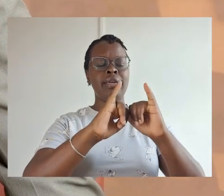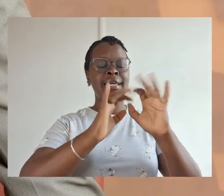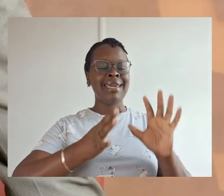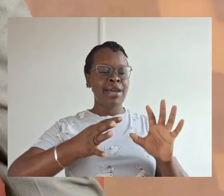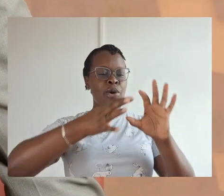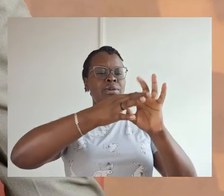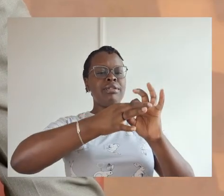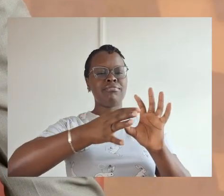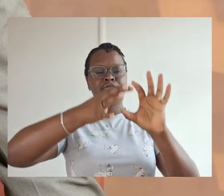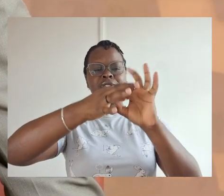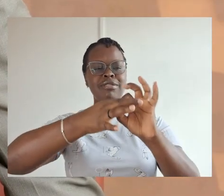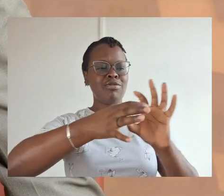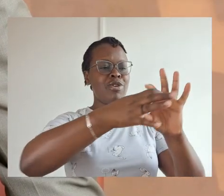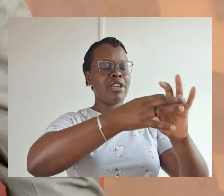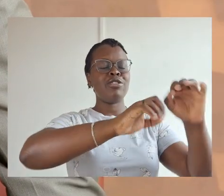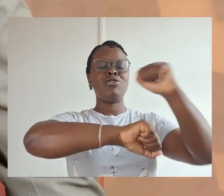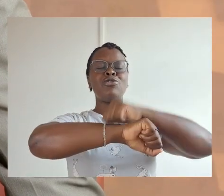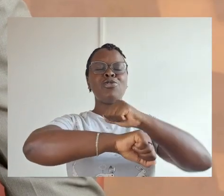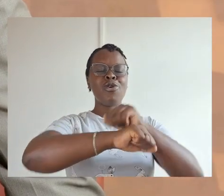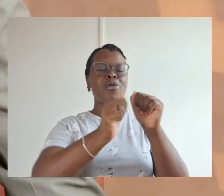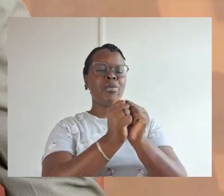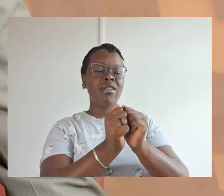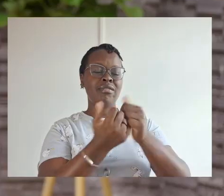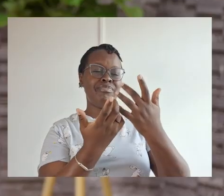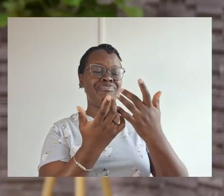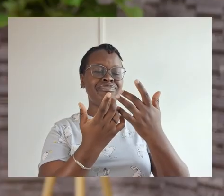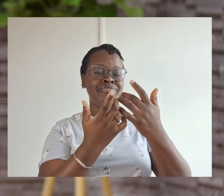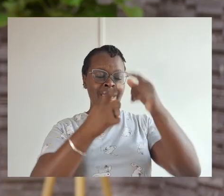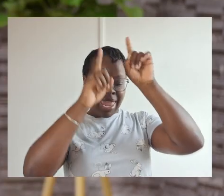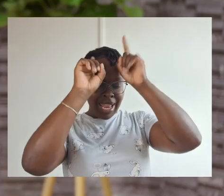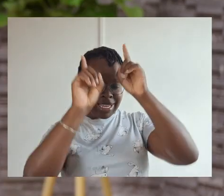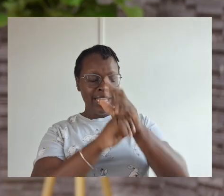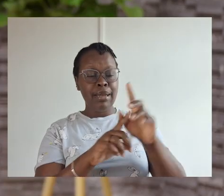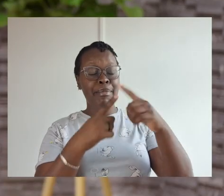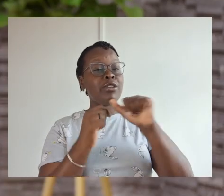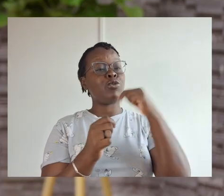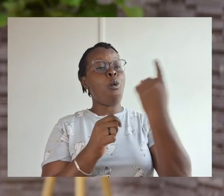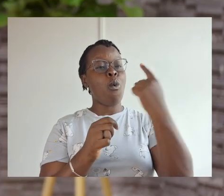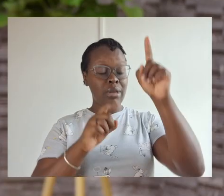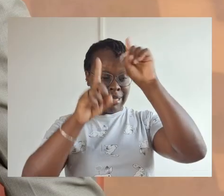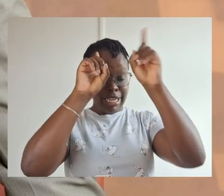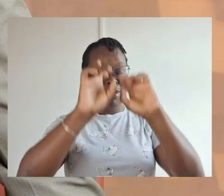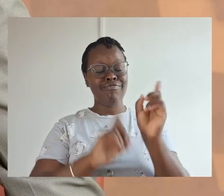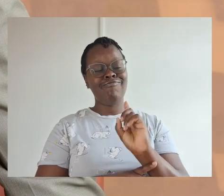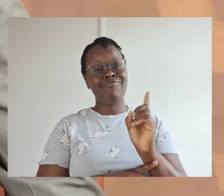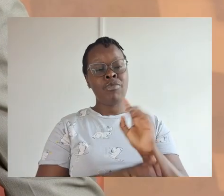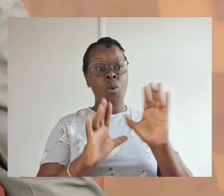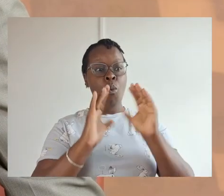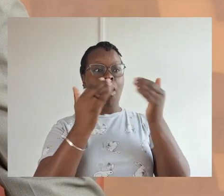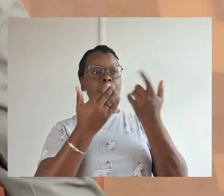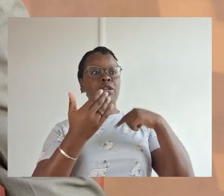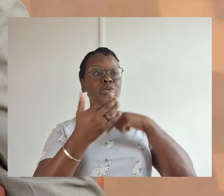to connect the schools to an internet, to not only internet, but also, the